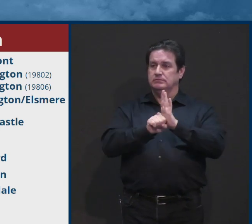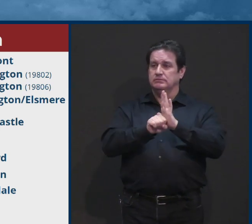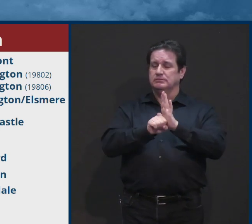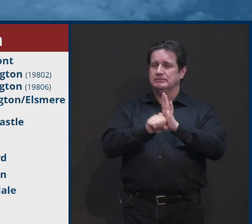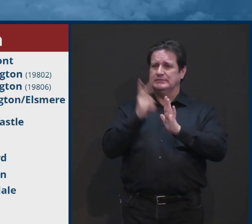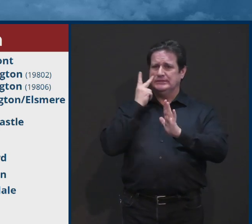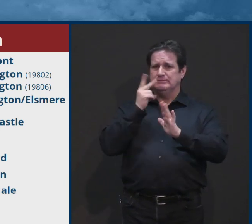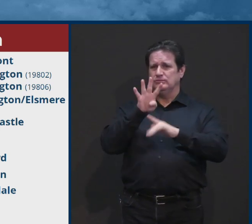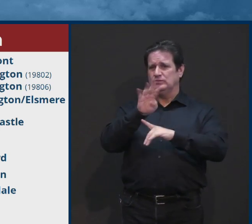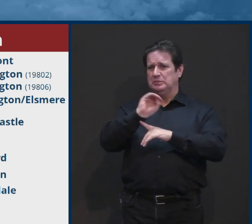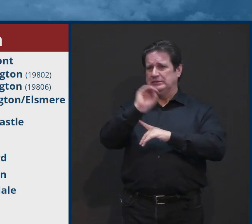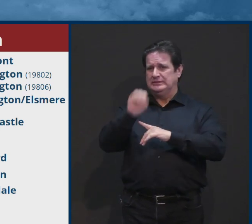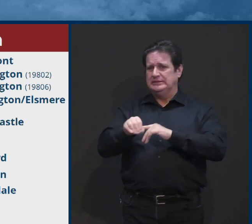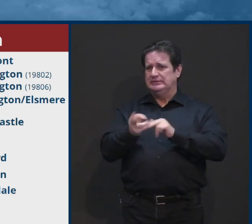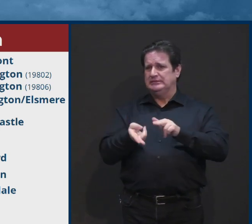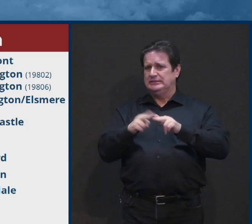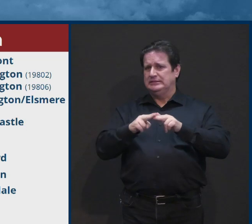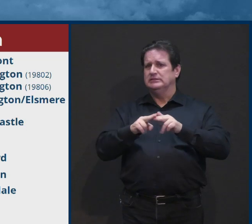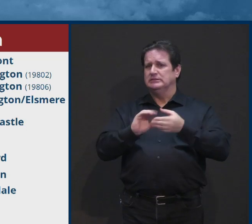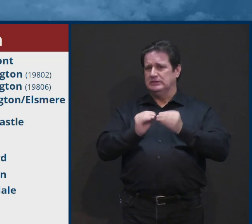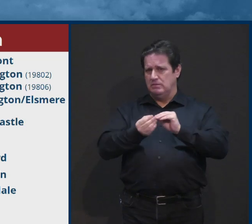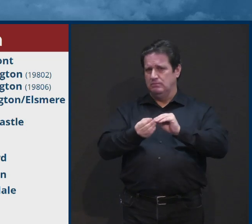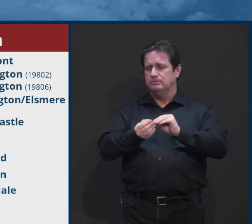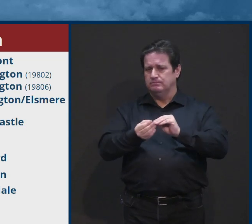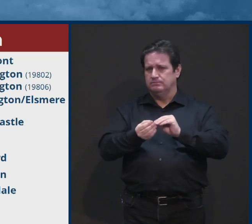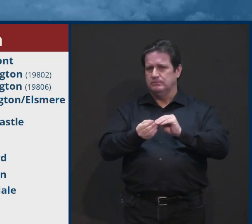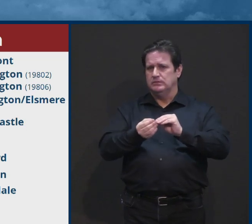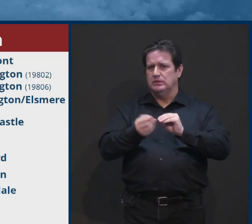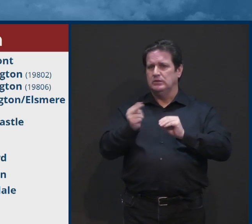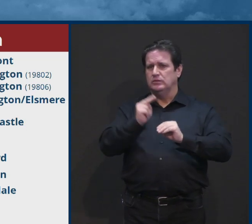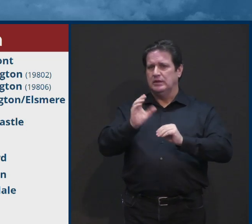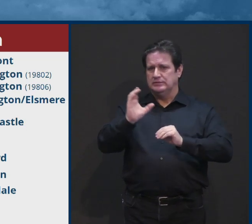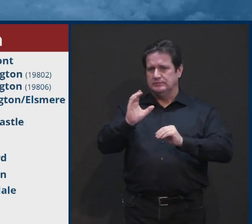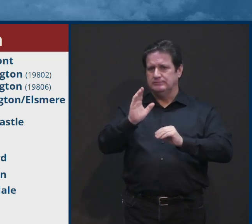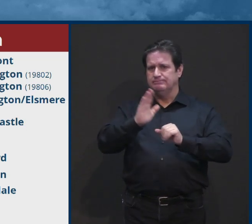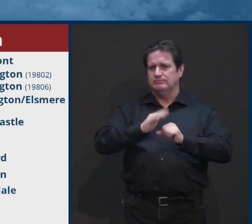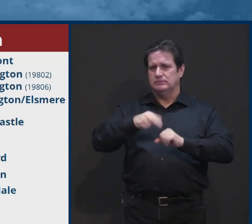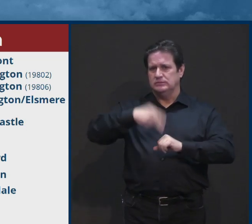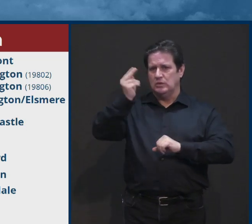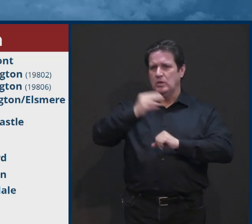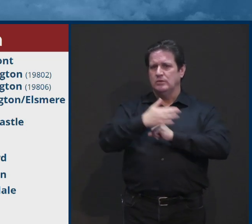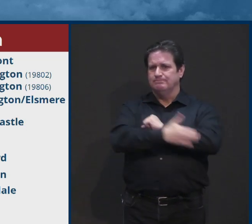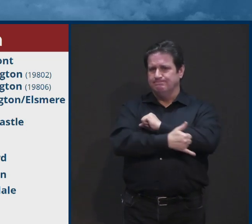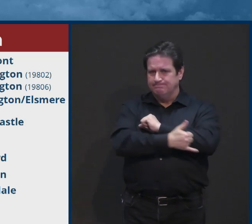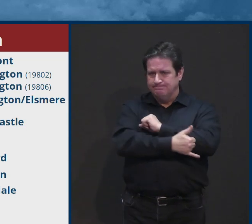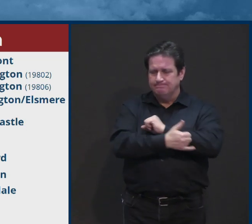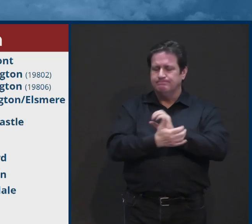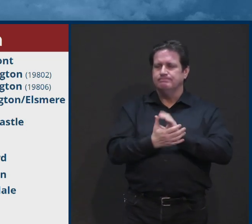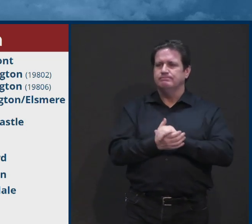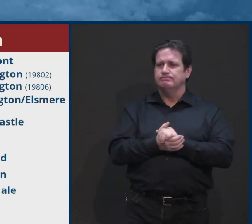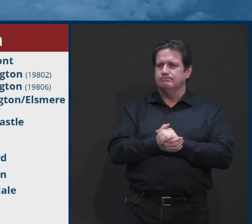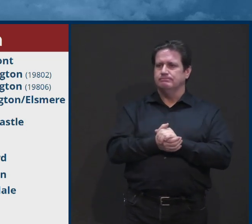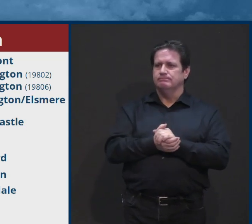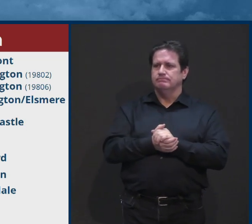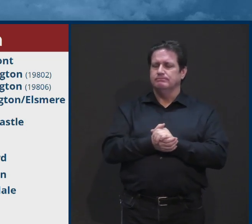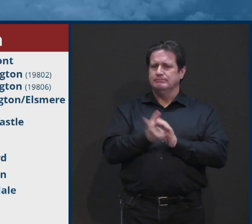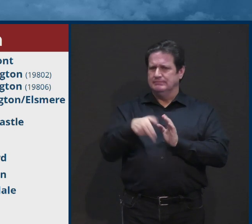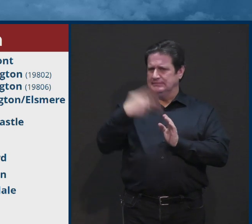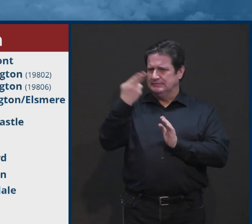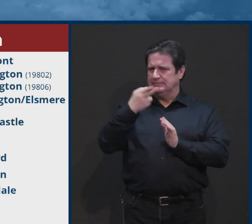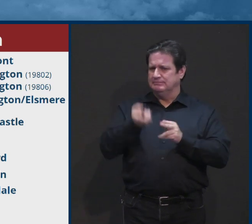seen about a 40% increase in cases in Newcastle County this past week. So that's the county where we have the